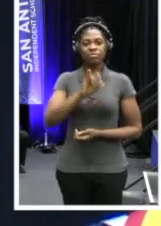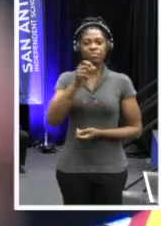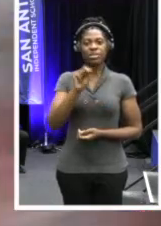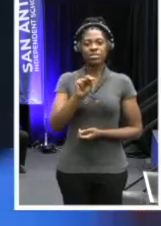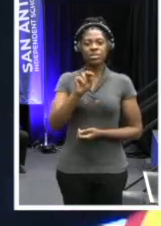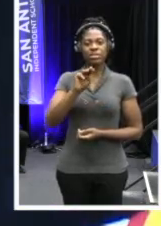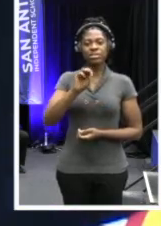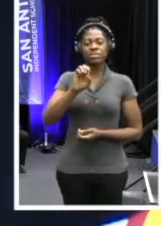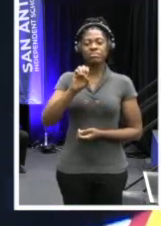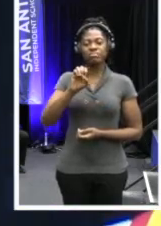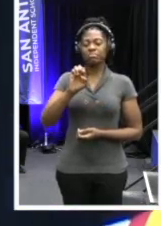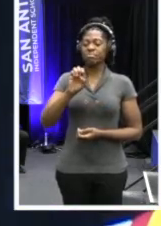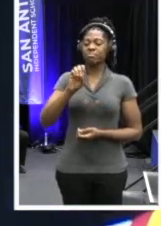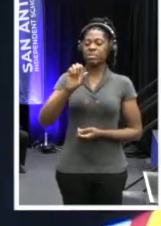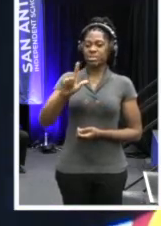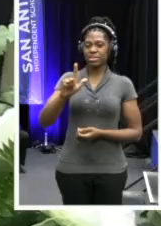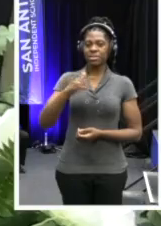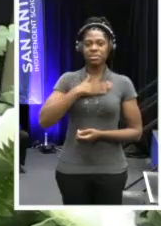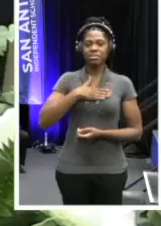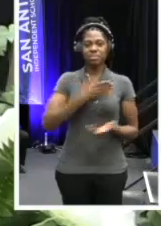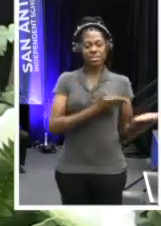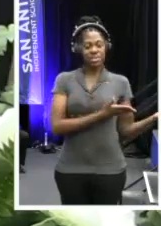Medell, please step forward.